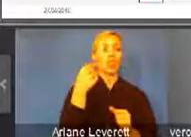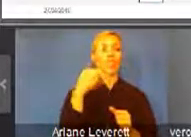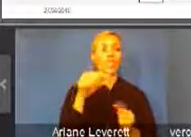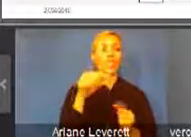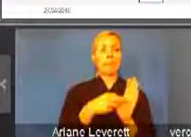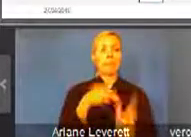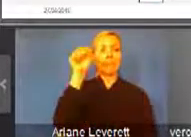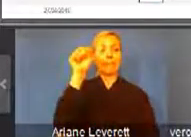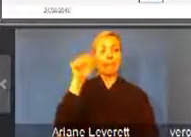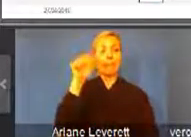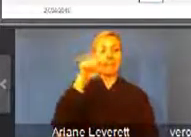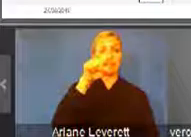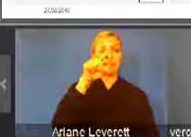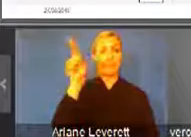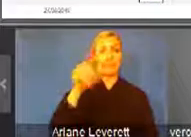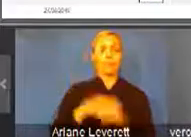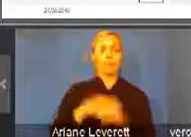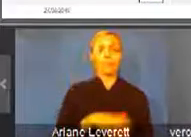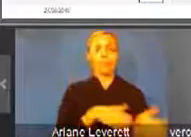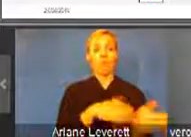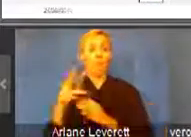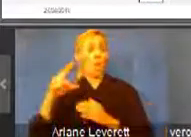can click on the red X.